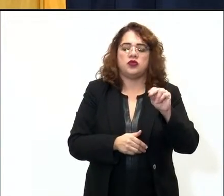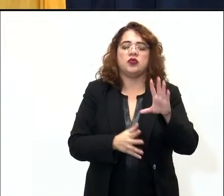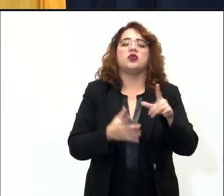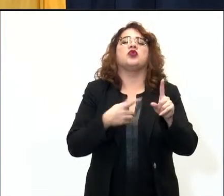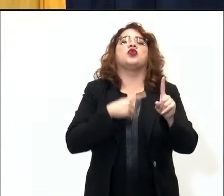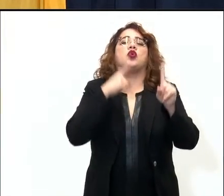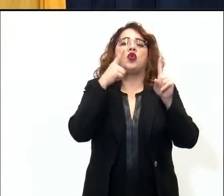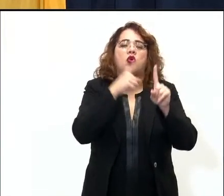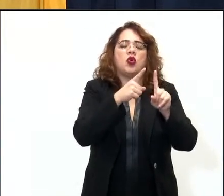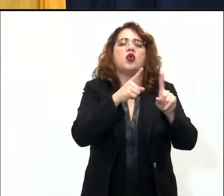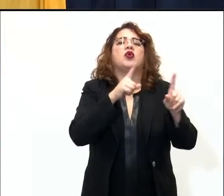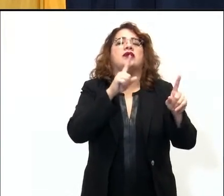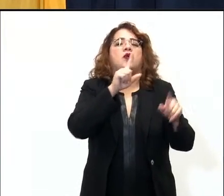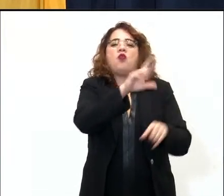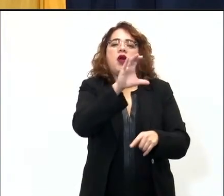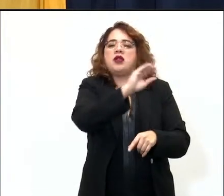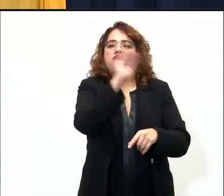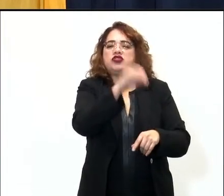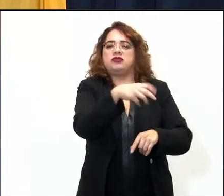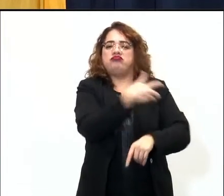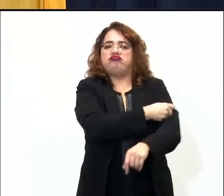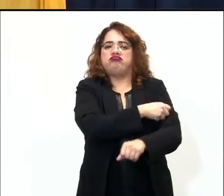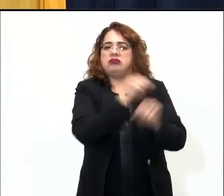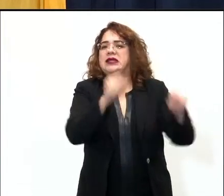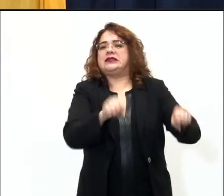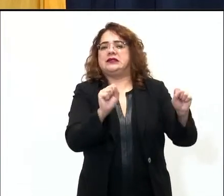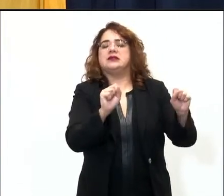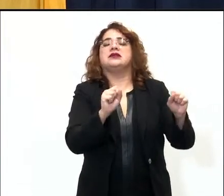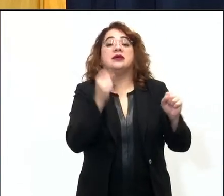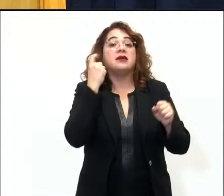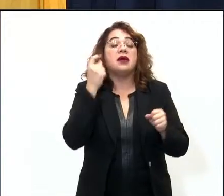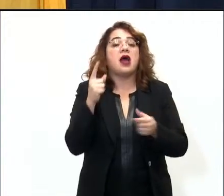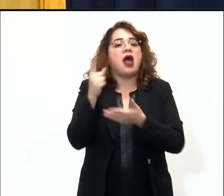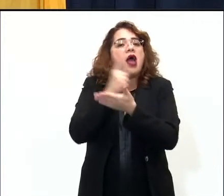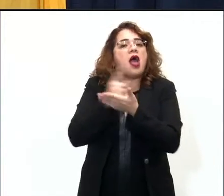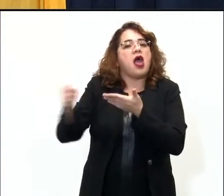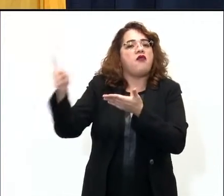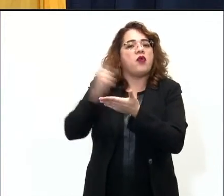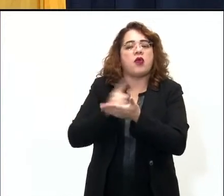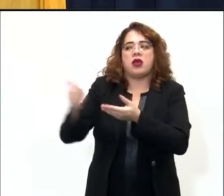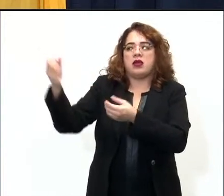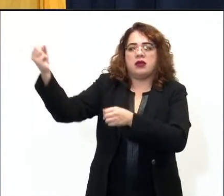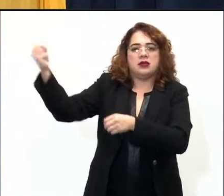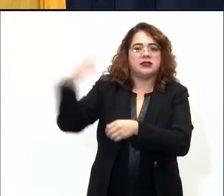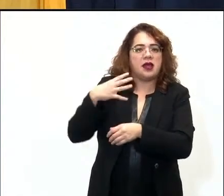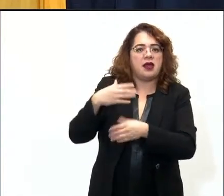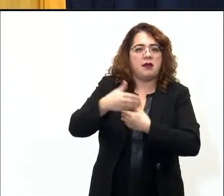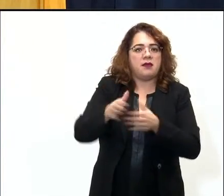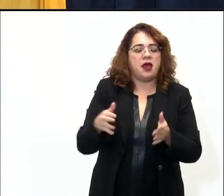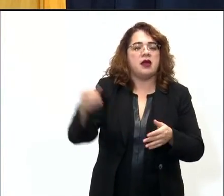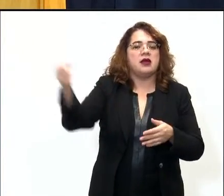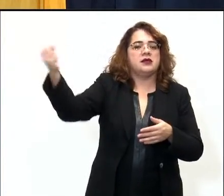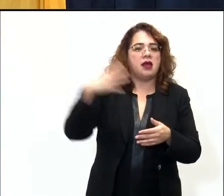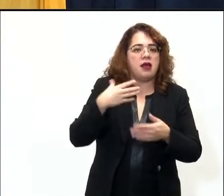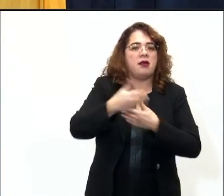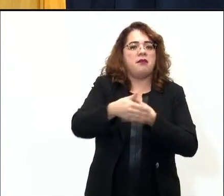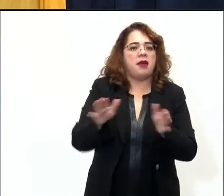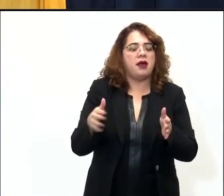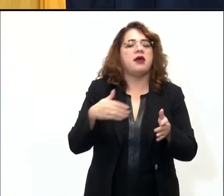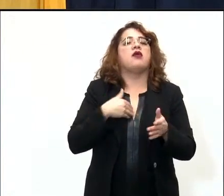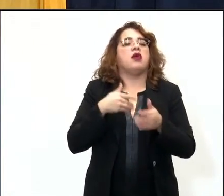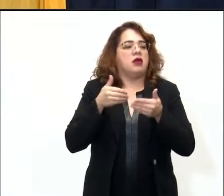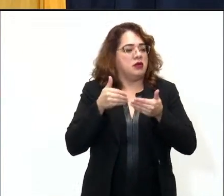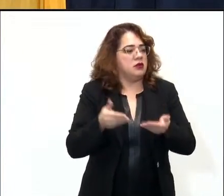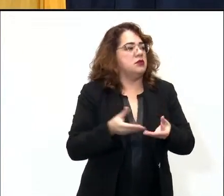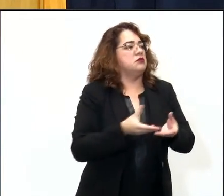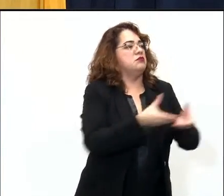that we can as the vaccines come in, and they come in weekly. So we vaccinate as vaccine shipments come in. We